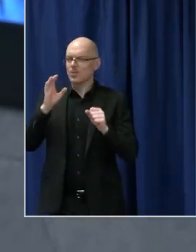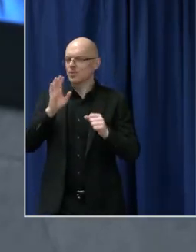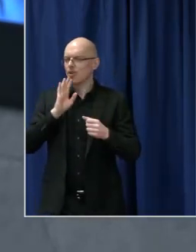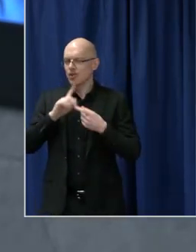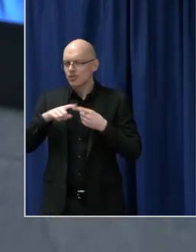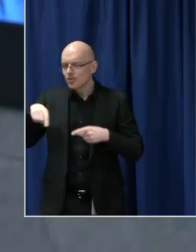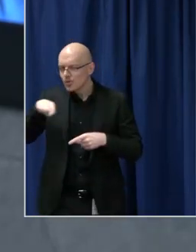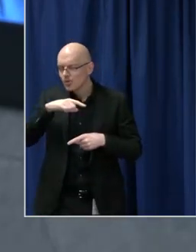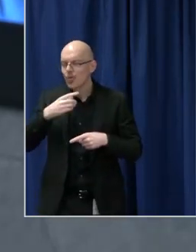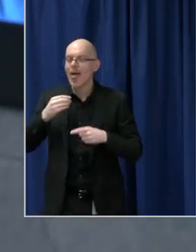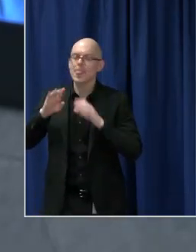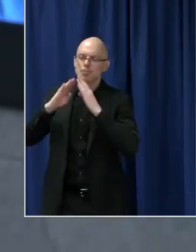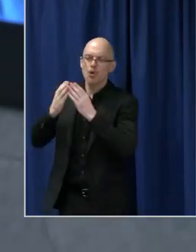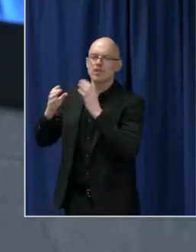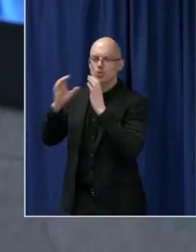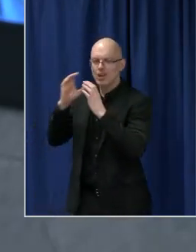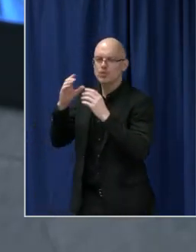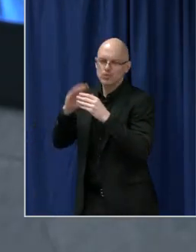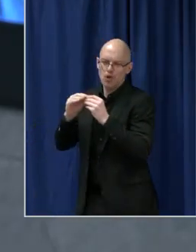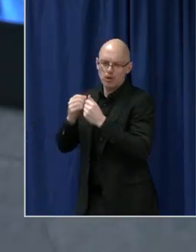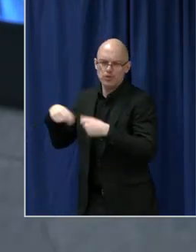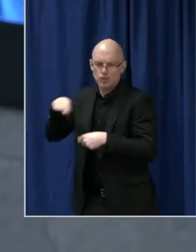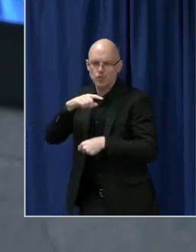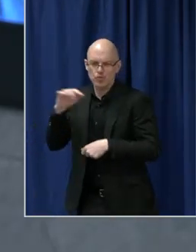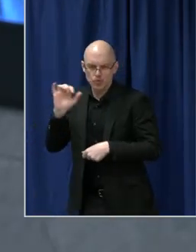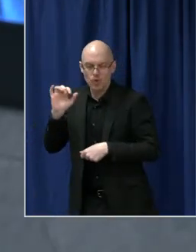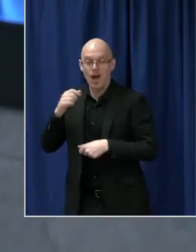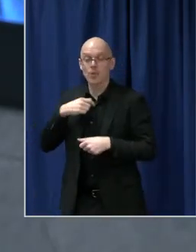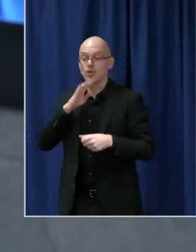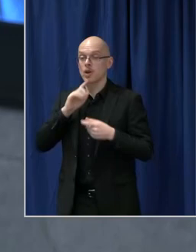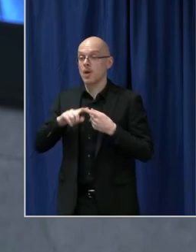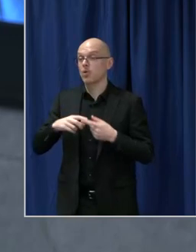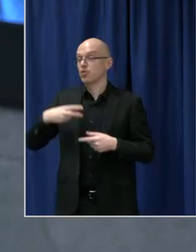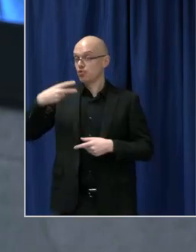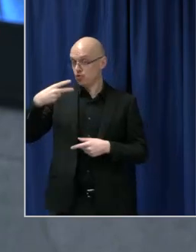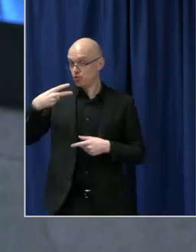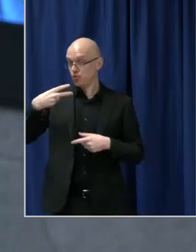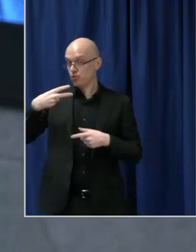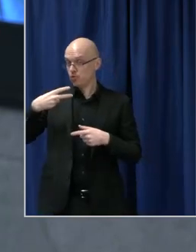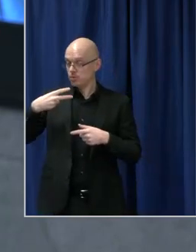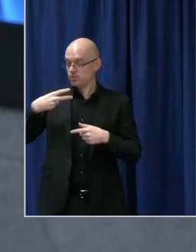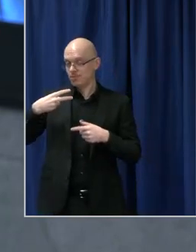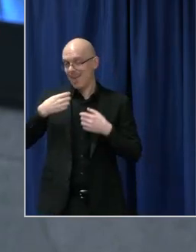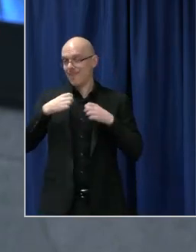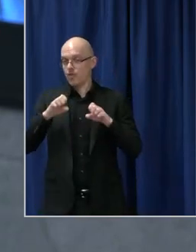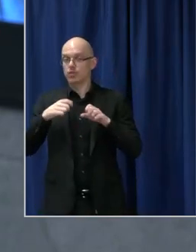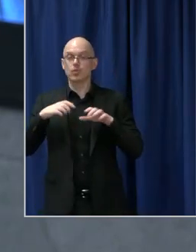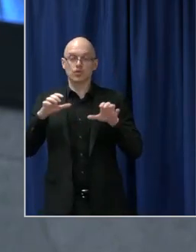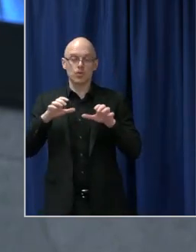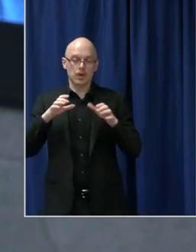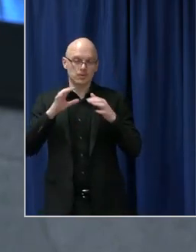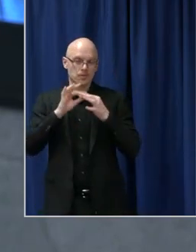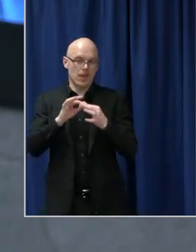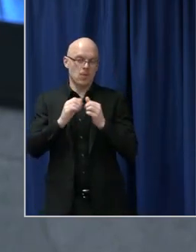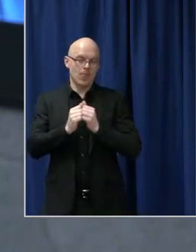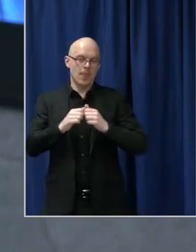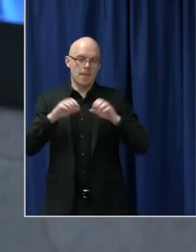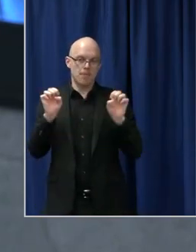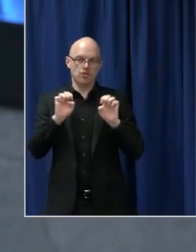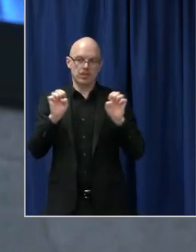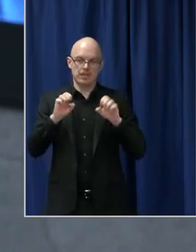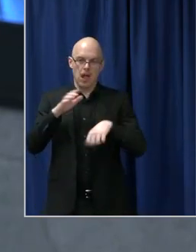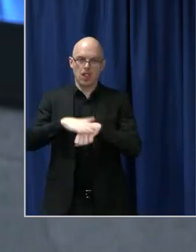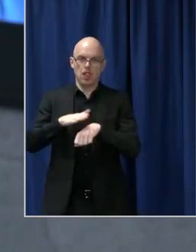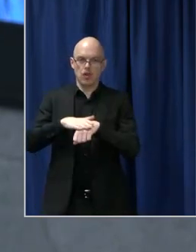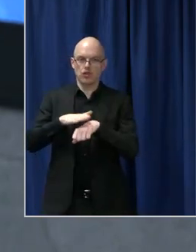important initiatives we've taken there, I want to mention two efforts we have to enhance accessibility on emergency alerts.